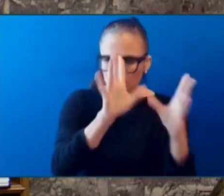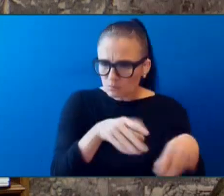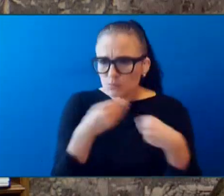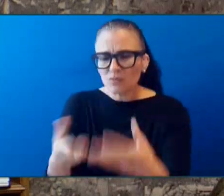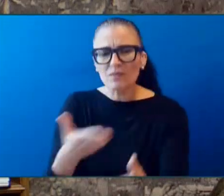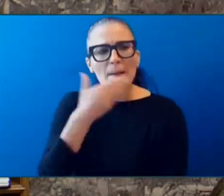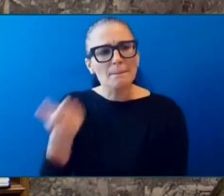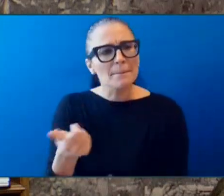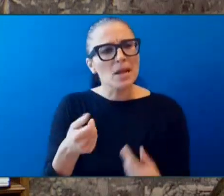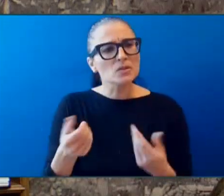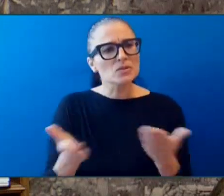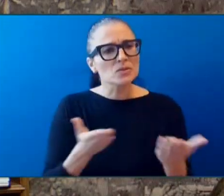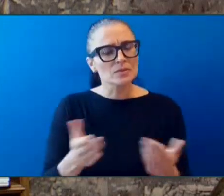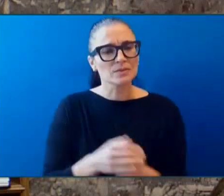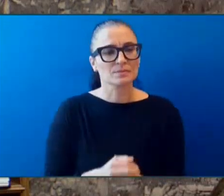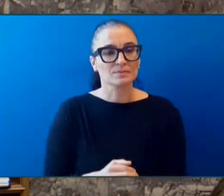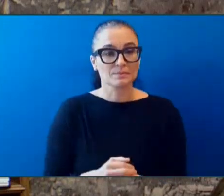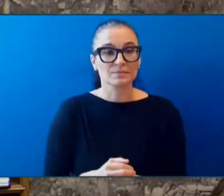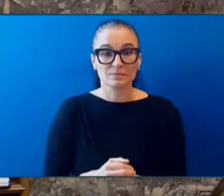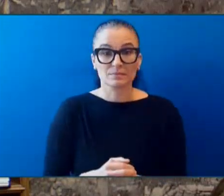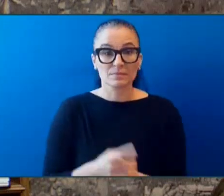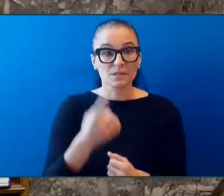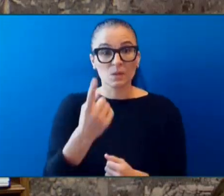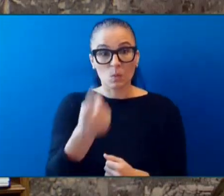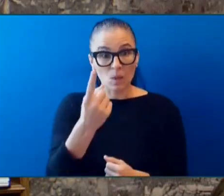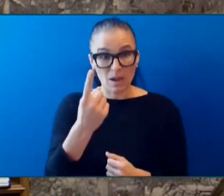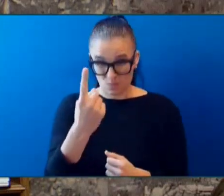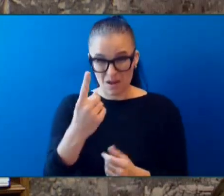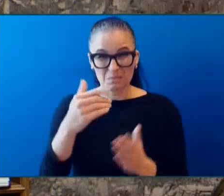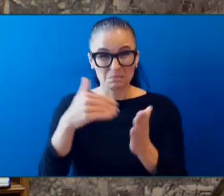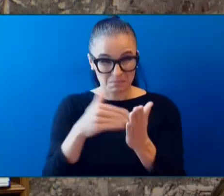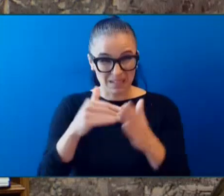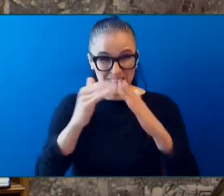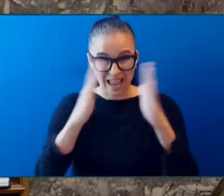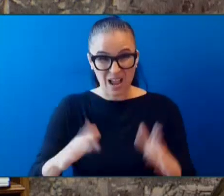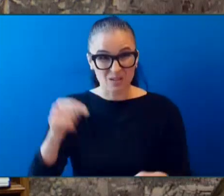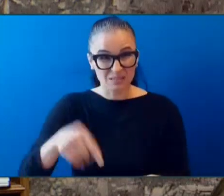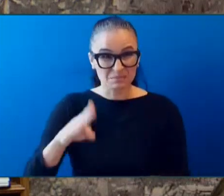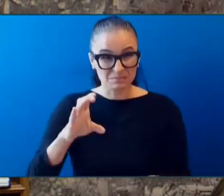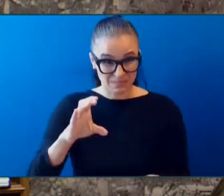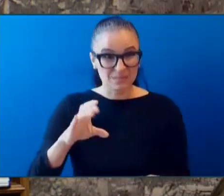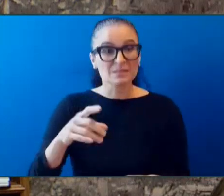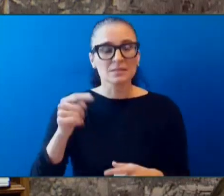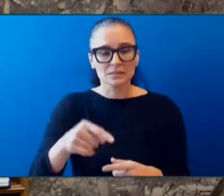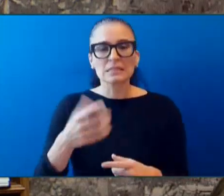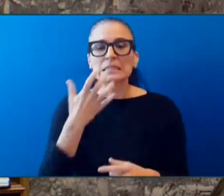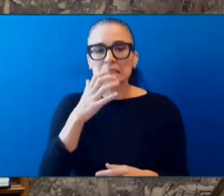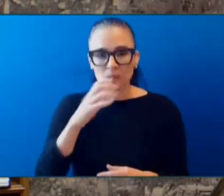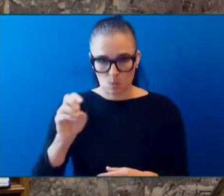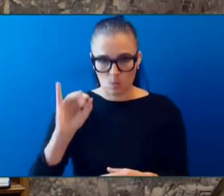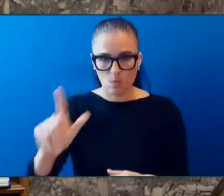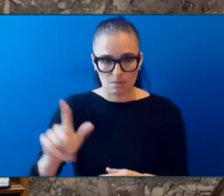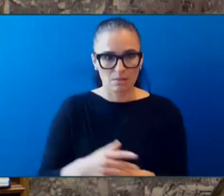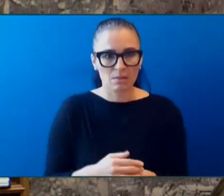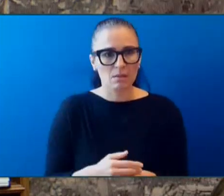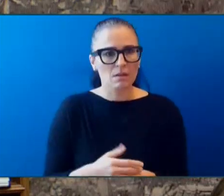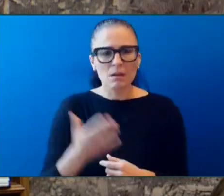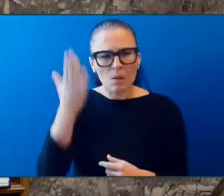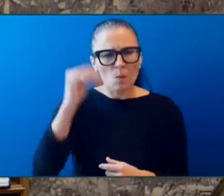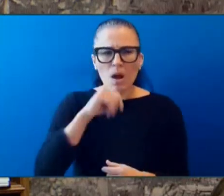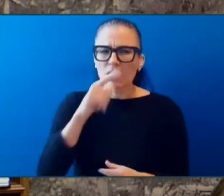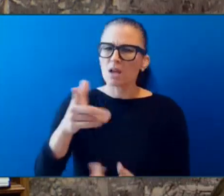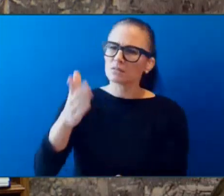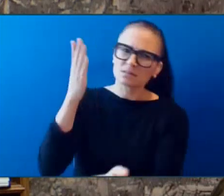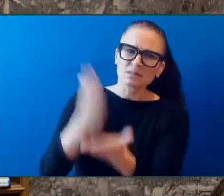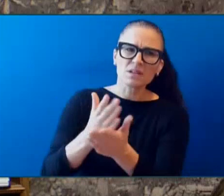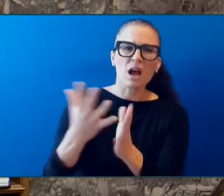costs. So again to the Premier, why won't this Premier stop his tax grab on families who can't afford the heating bills because